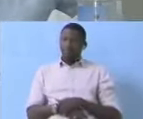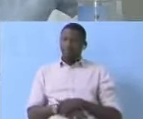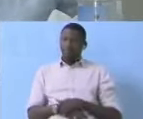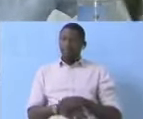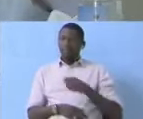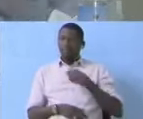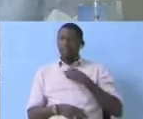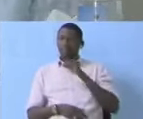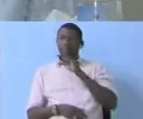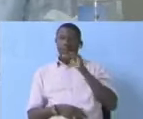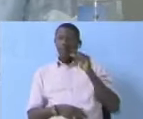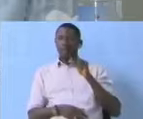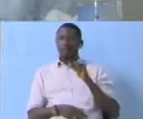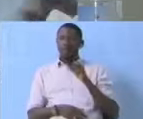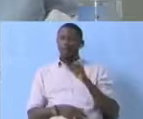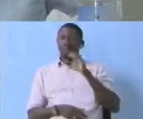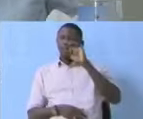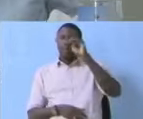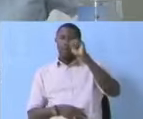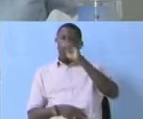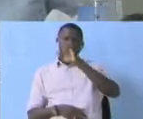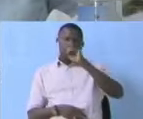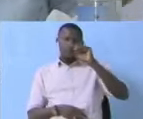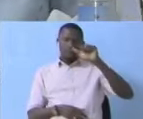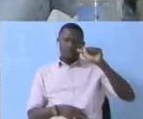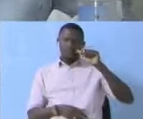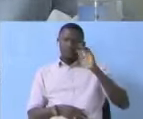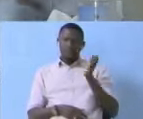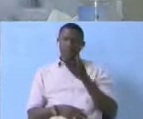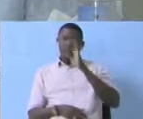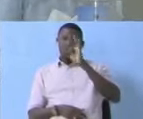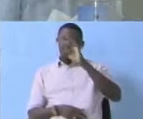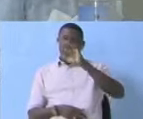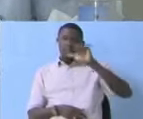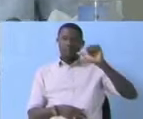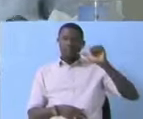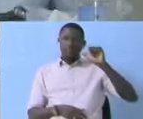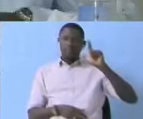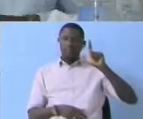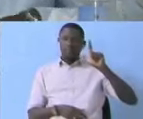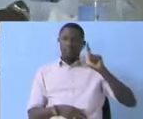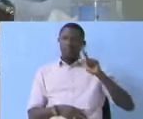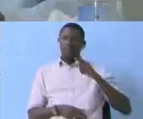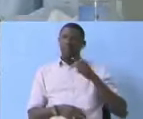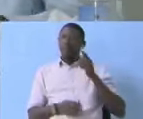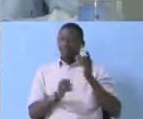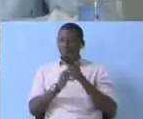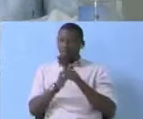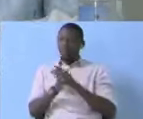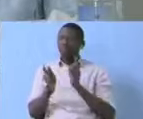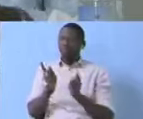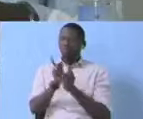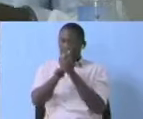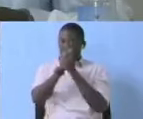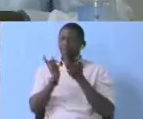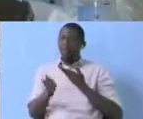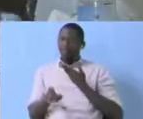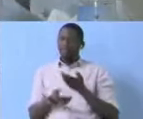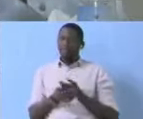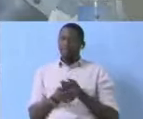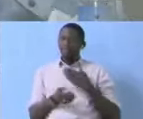My name is Esa Fall. We've met before. Uto mu Esa Fall leti mbentale mu foloke. And I